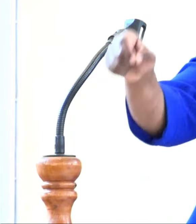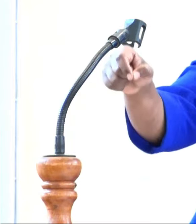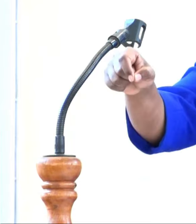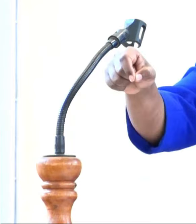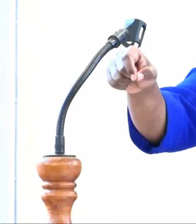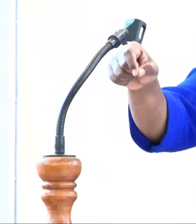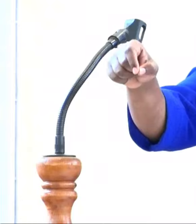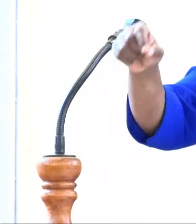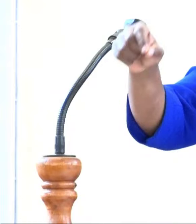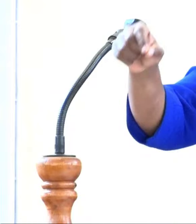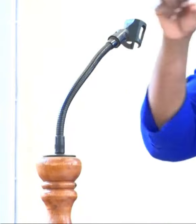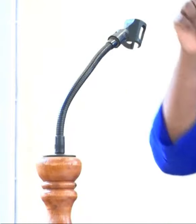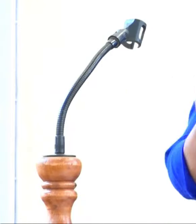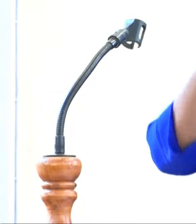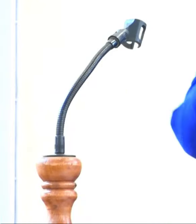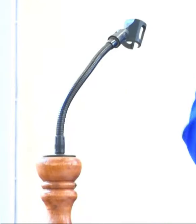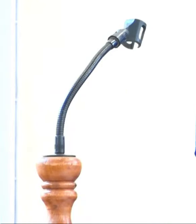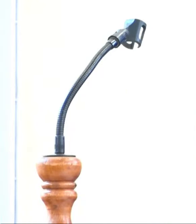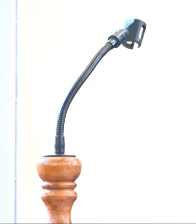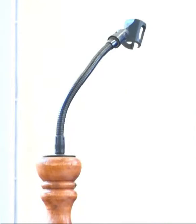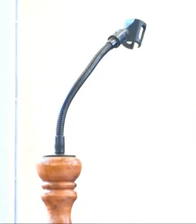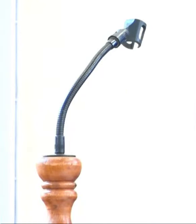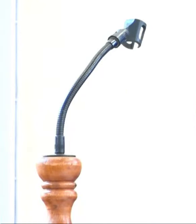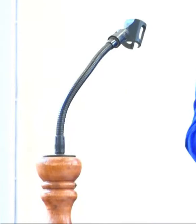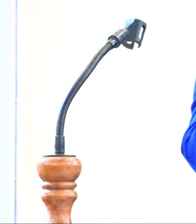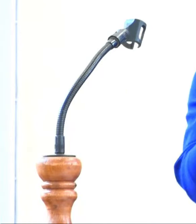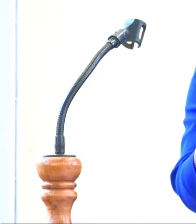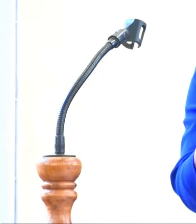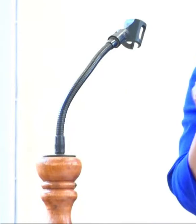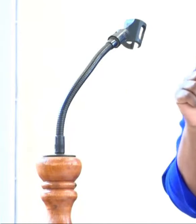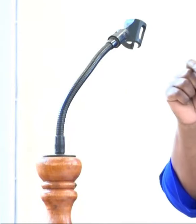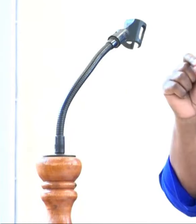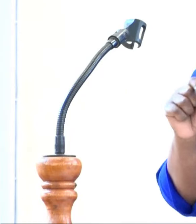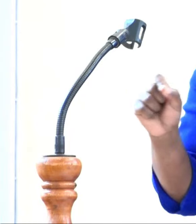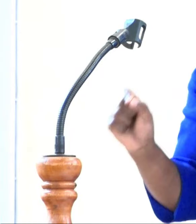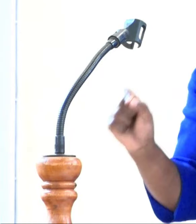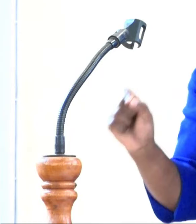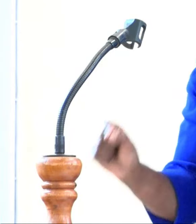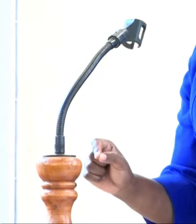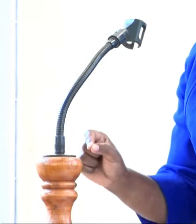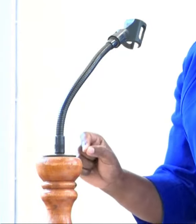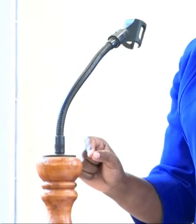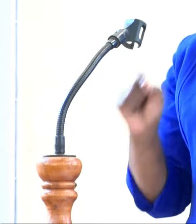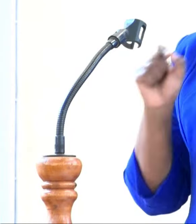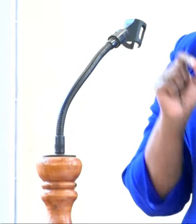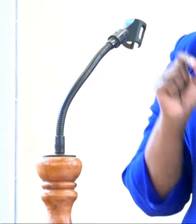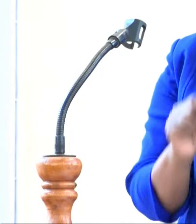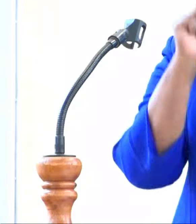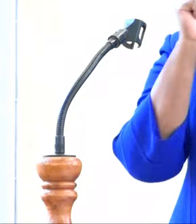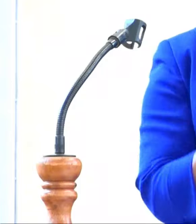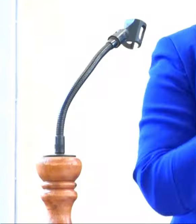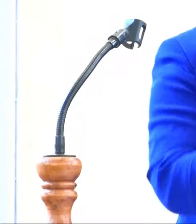serve. Whom I am is whom I serve.